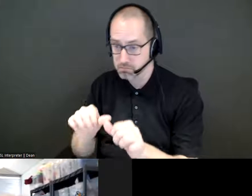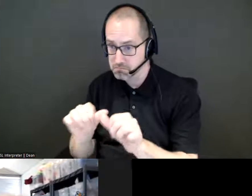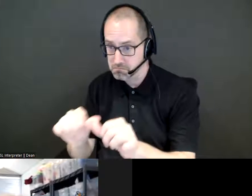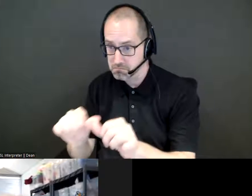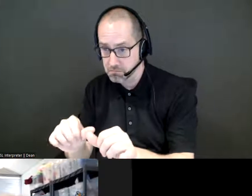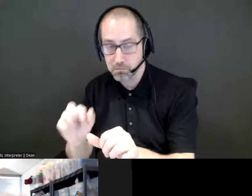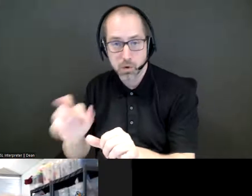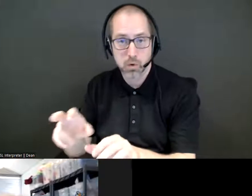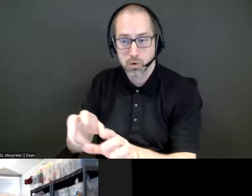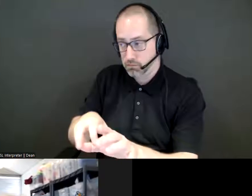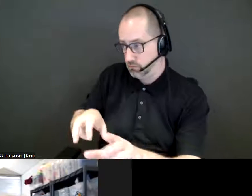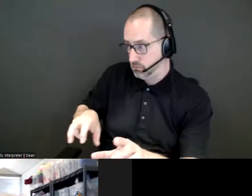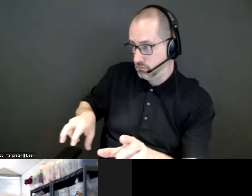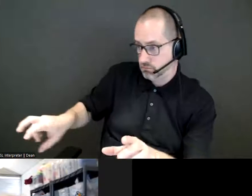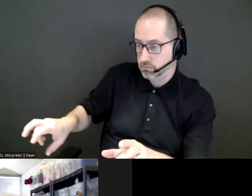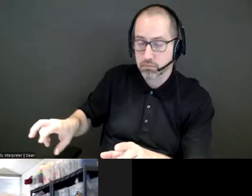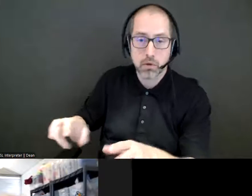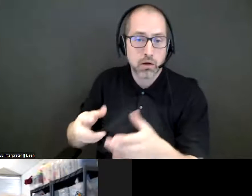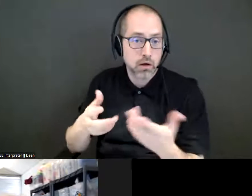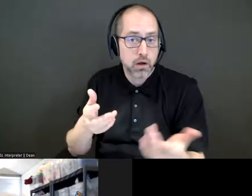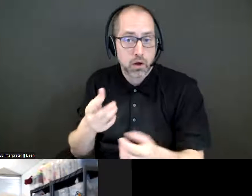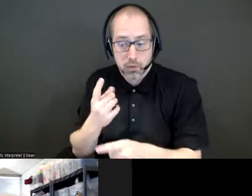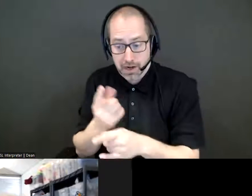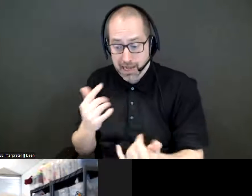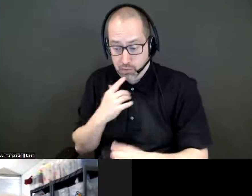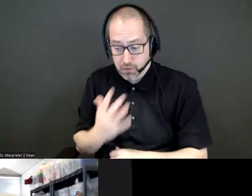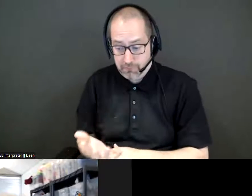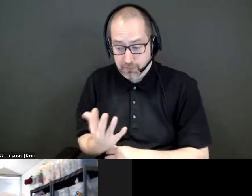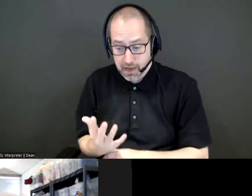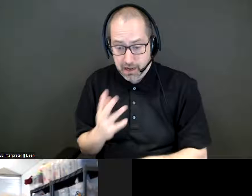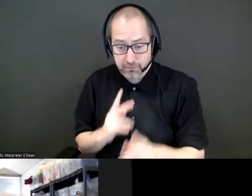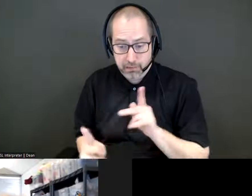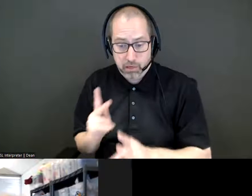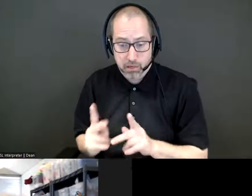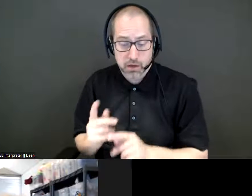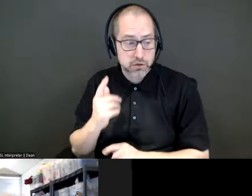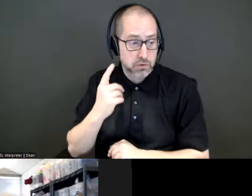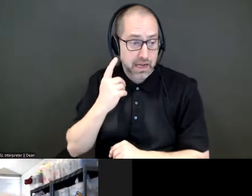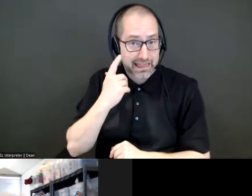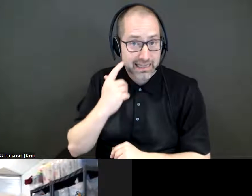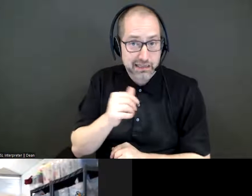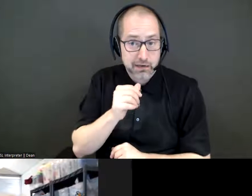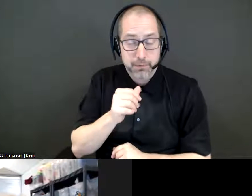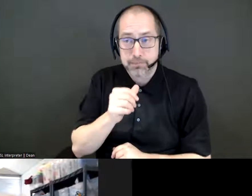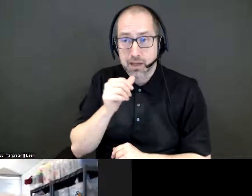join. And if, yeah, we're 5 people now. So I don't think you decide on an end, but it's when it's no